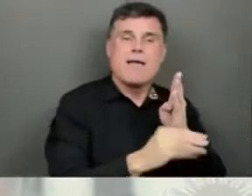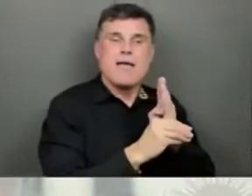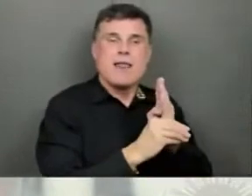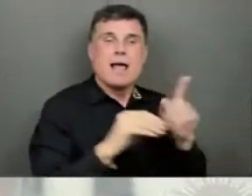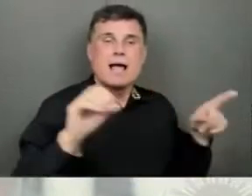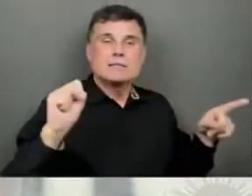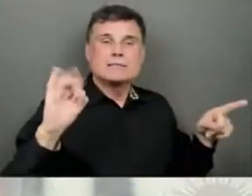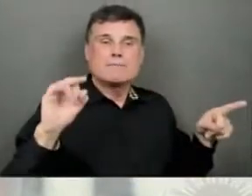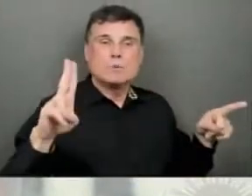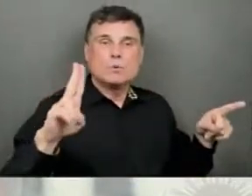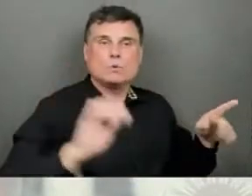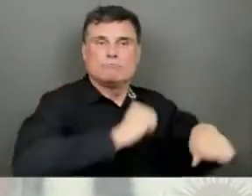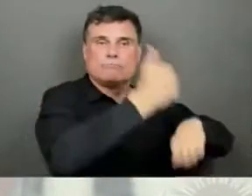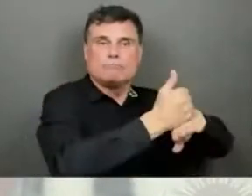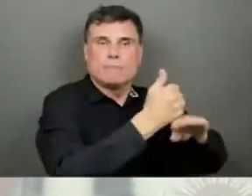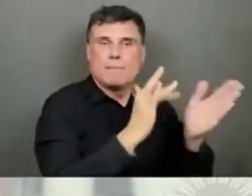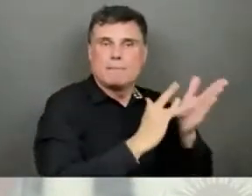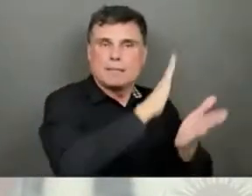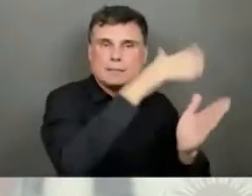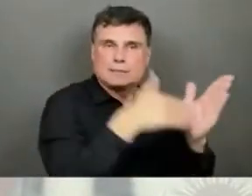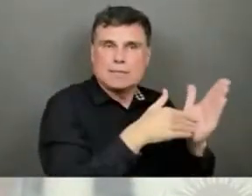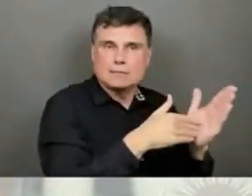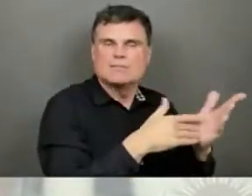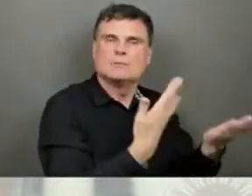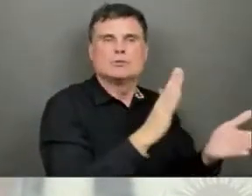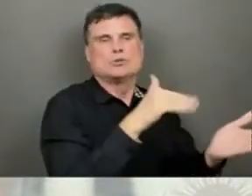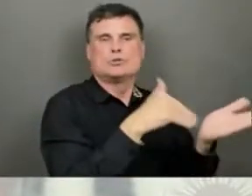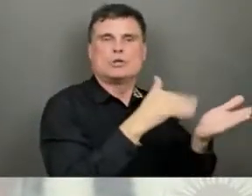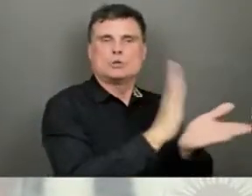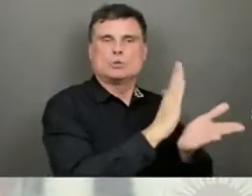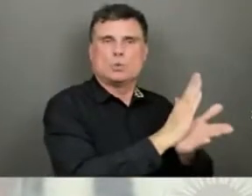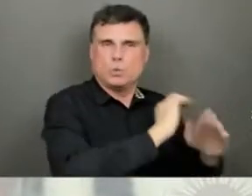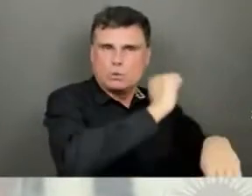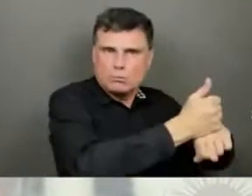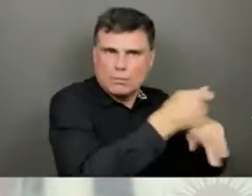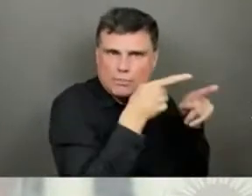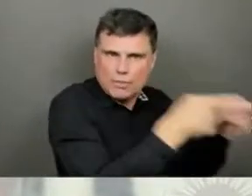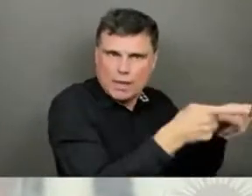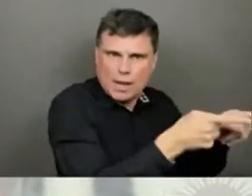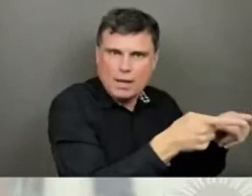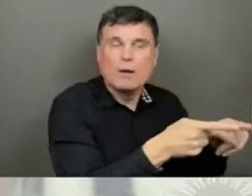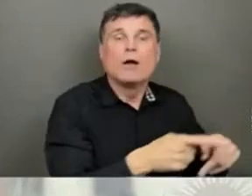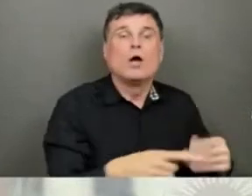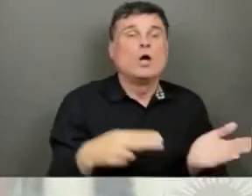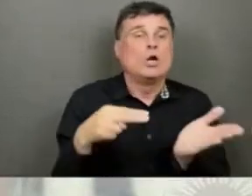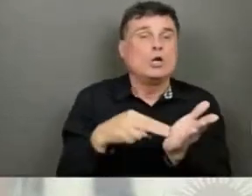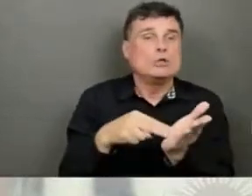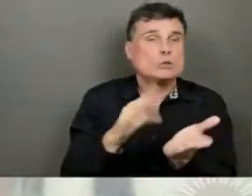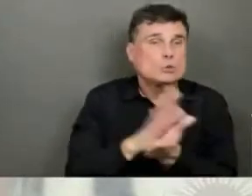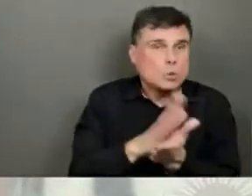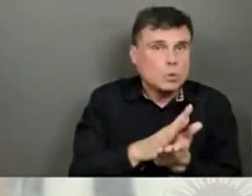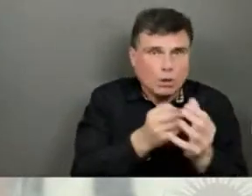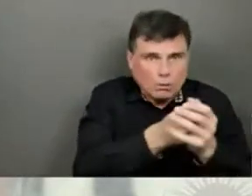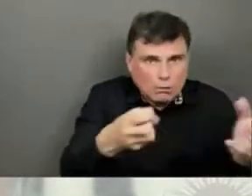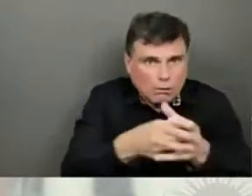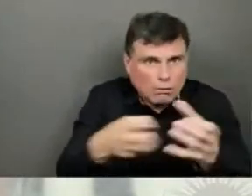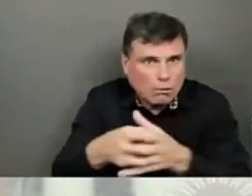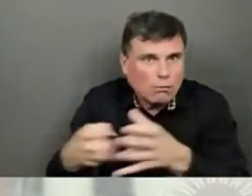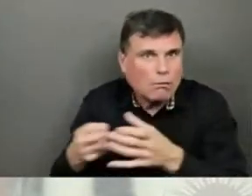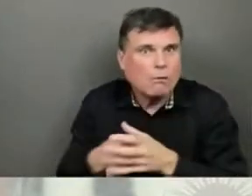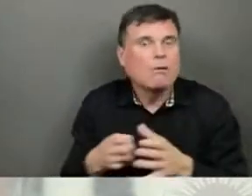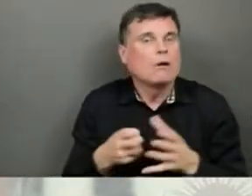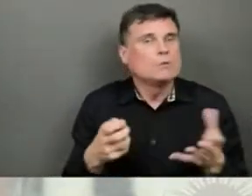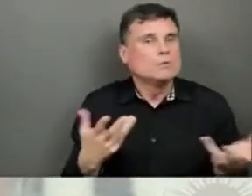nurses, and importantly for nurses, steps to both retain nurses, because that is obviously critically important, but